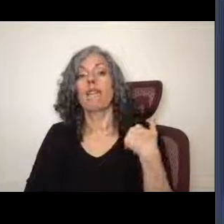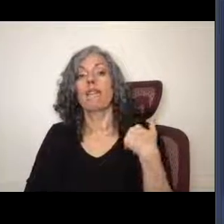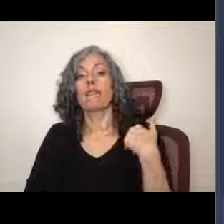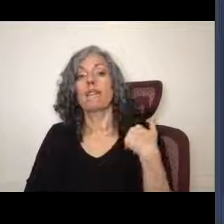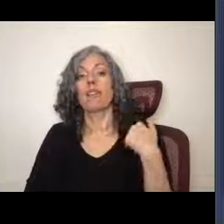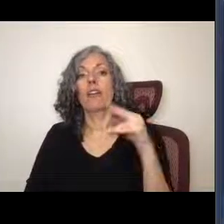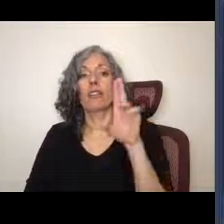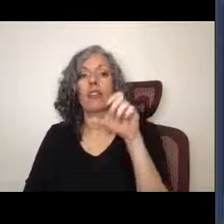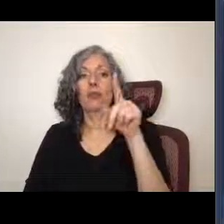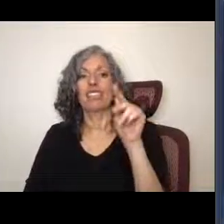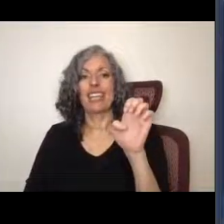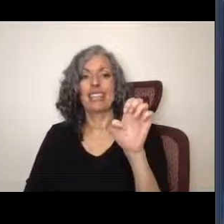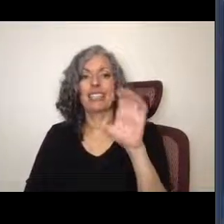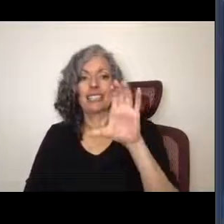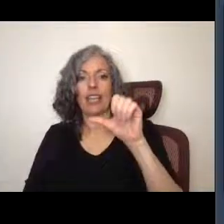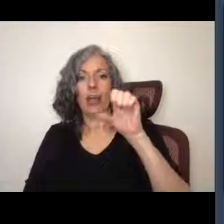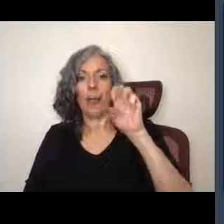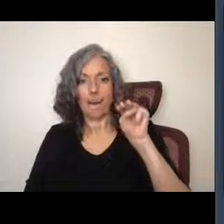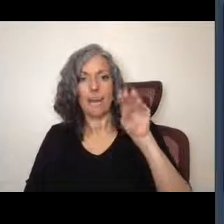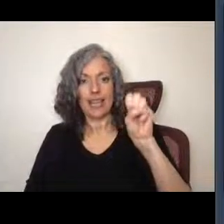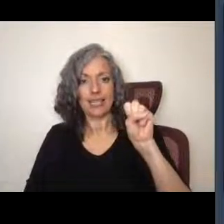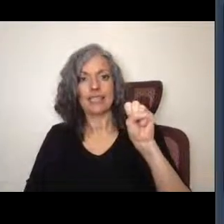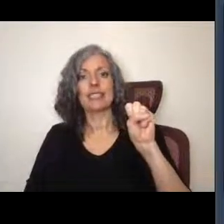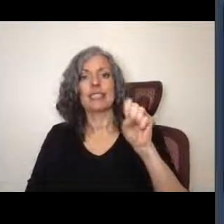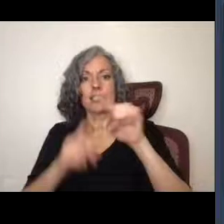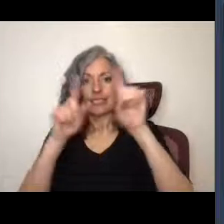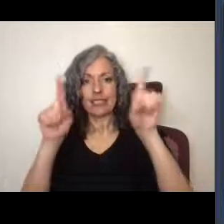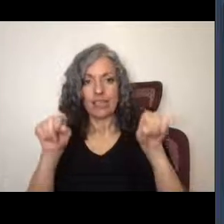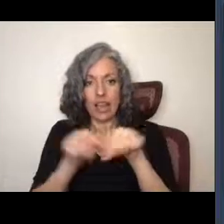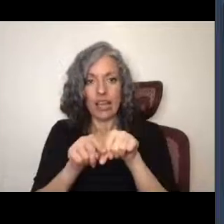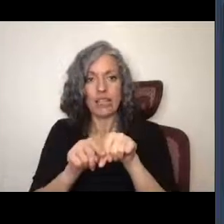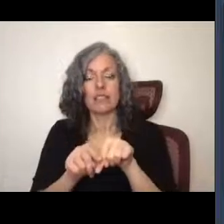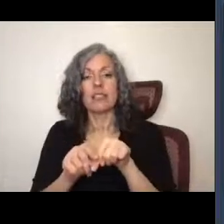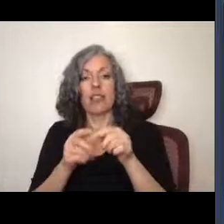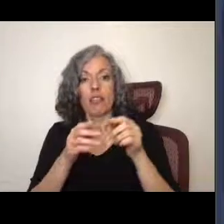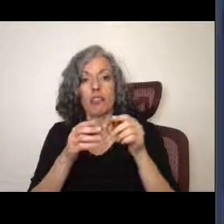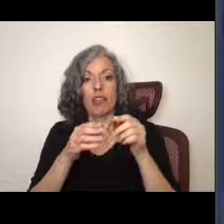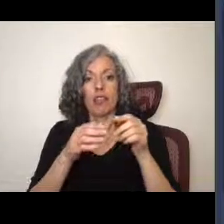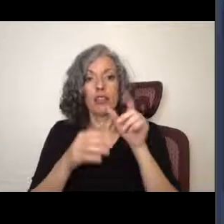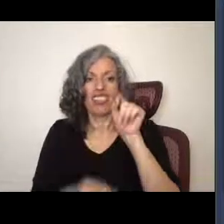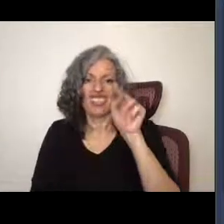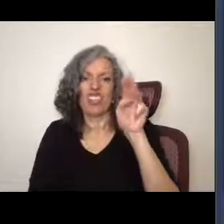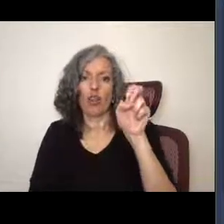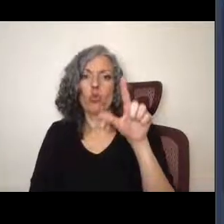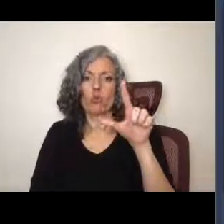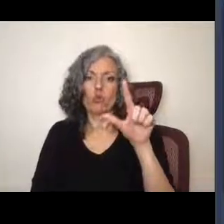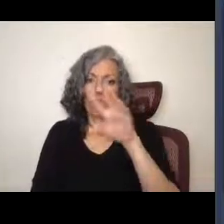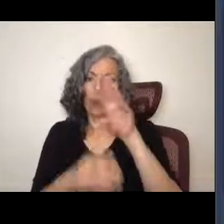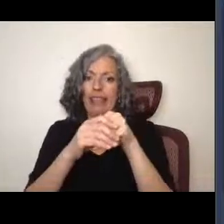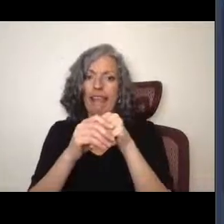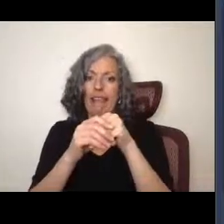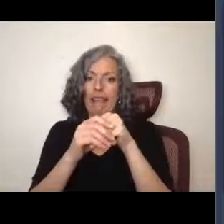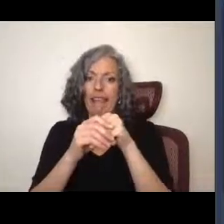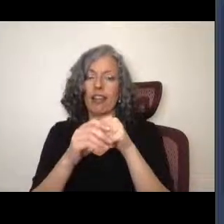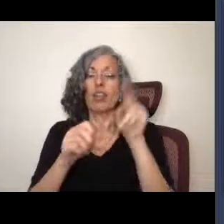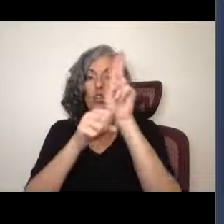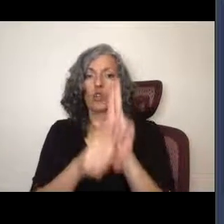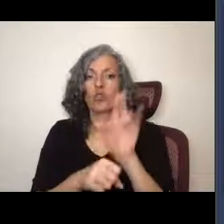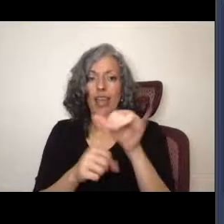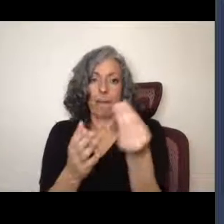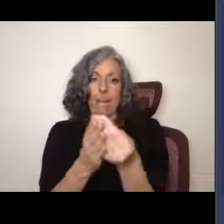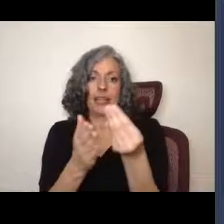update of the CMS signs at the Thomas Lenson tunnels that are still going in. We are going to be using these funds